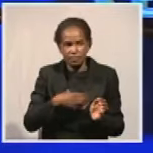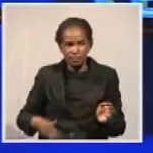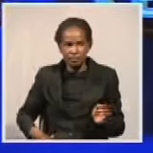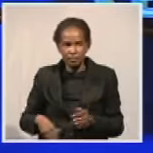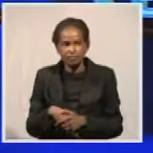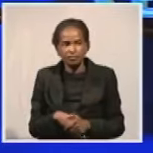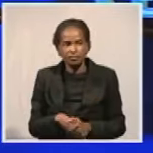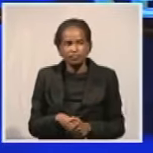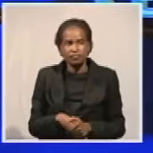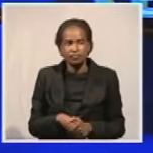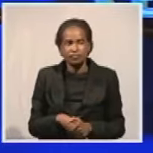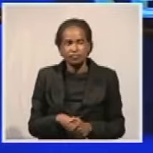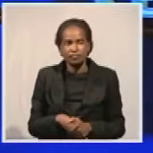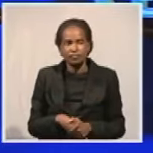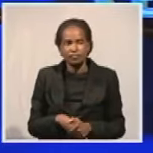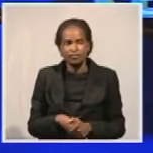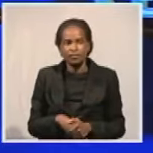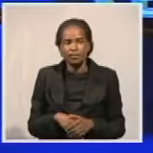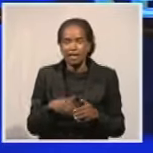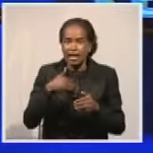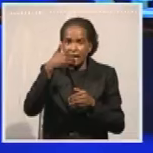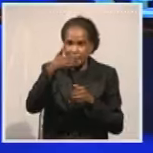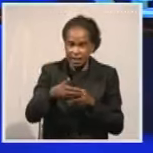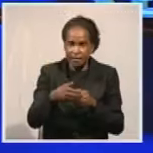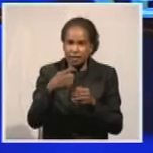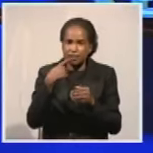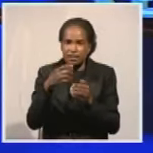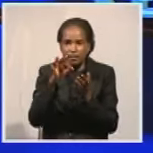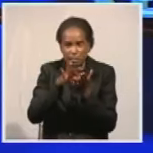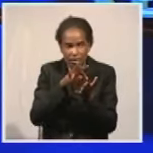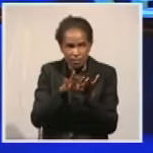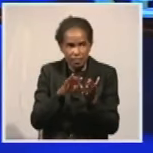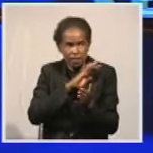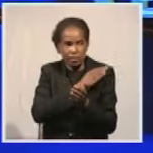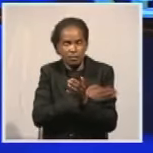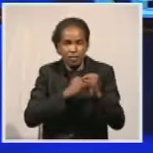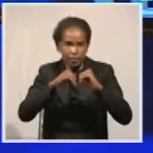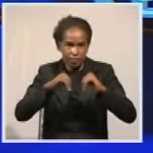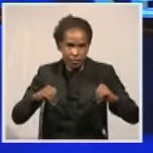universal suffrage and elections of the president.